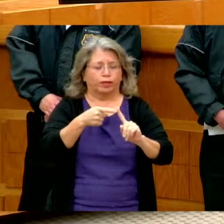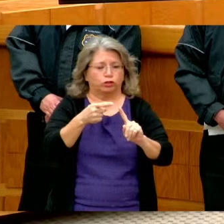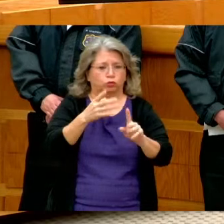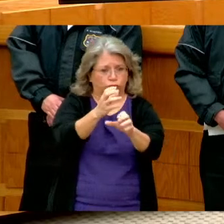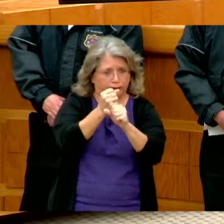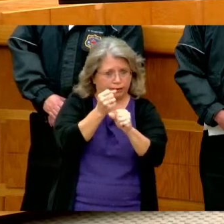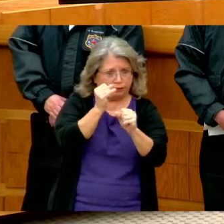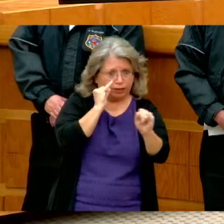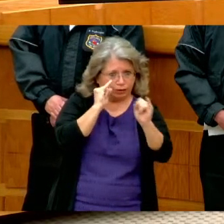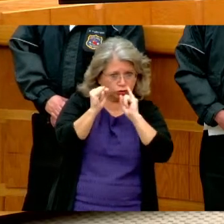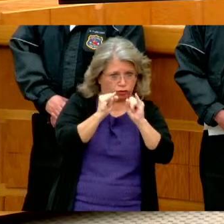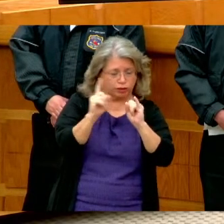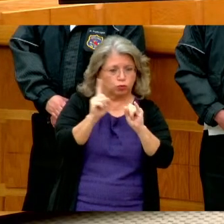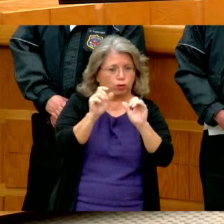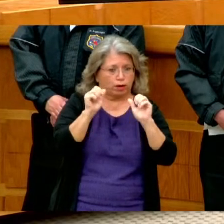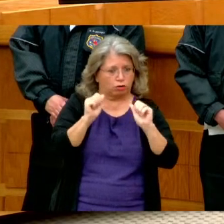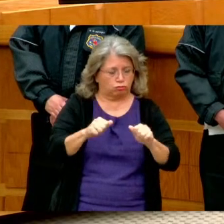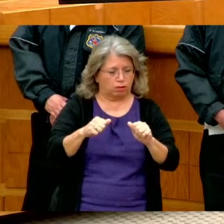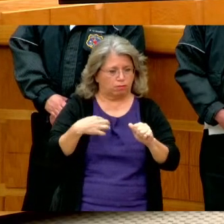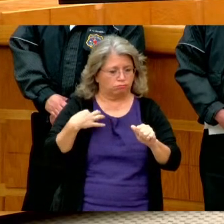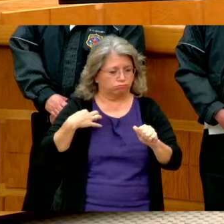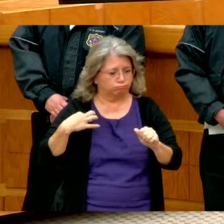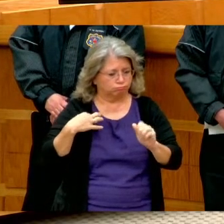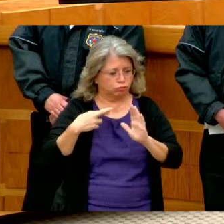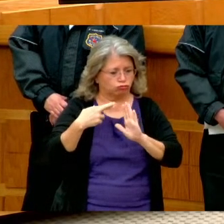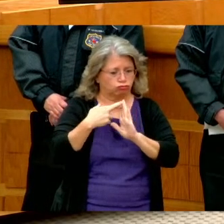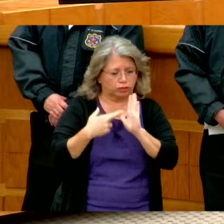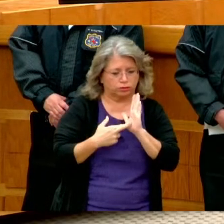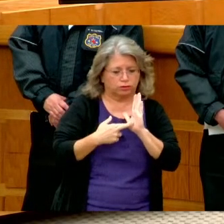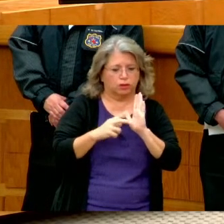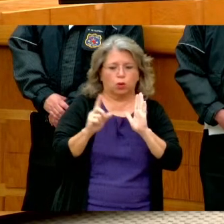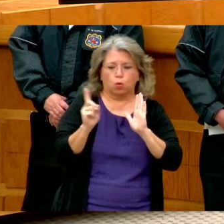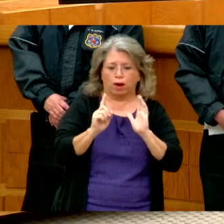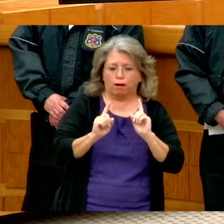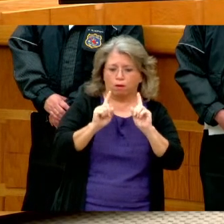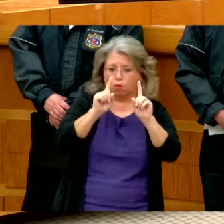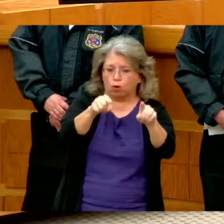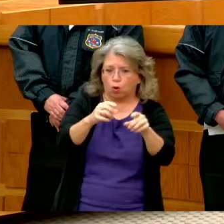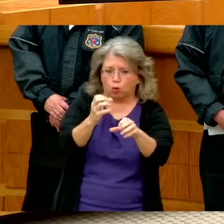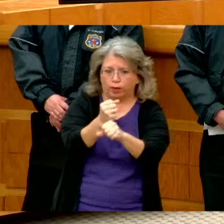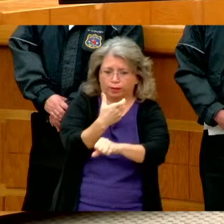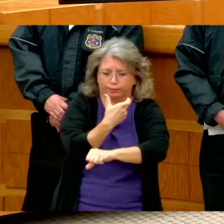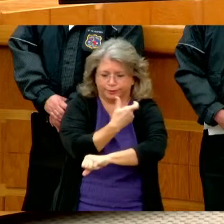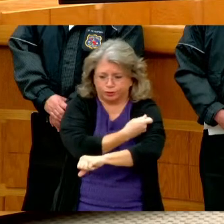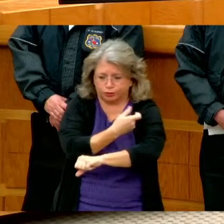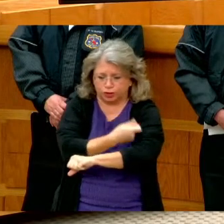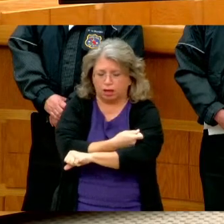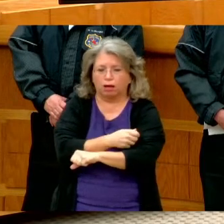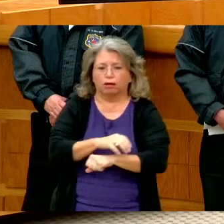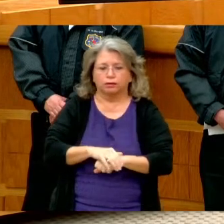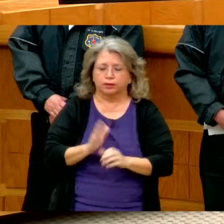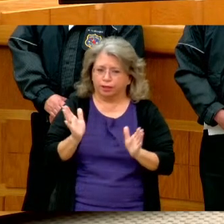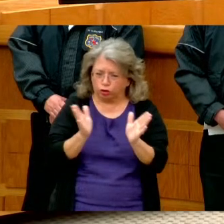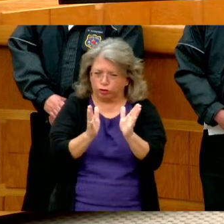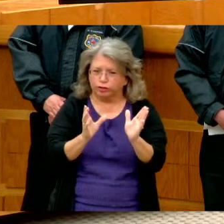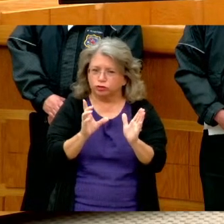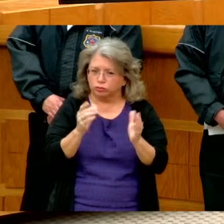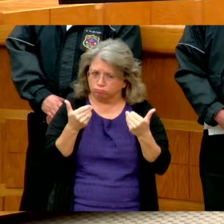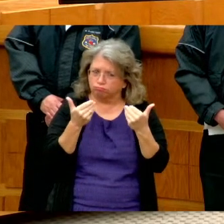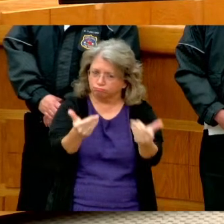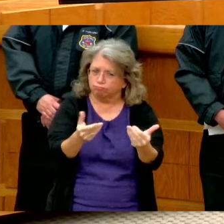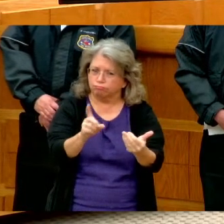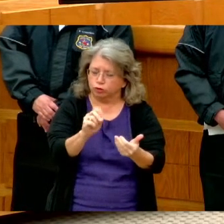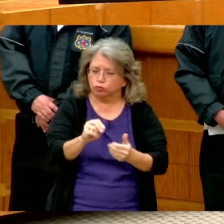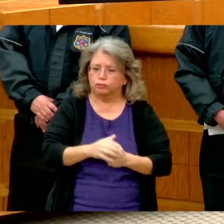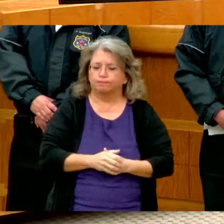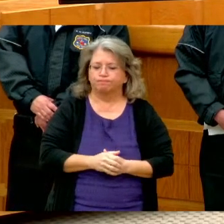apply, where you can go get the shots, to do that. But that's the reason that